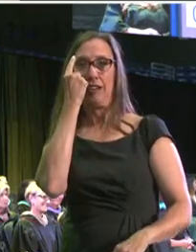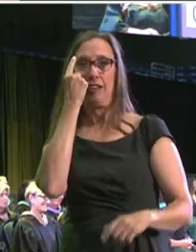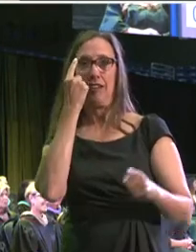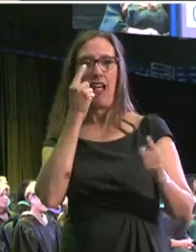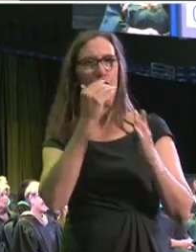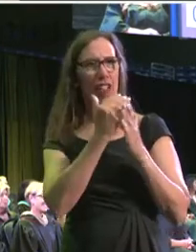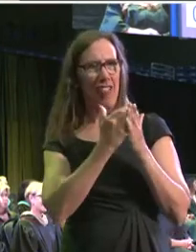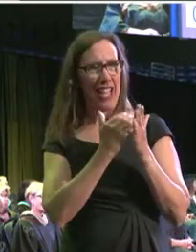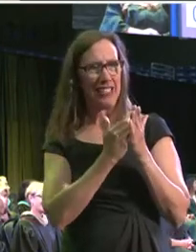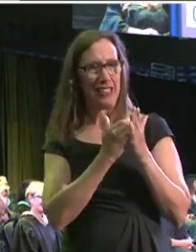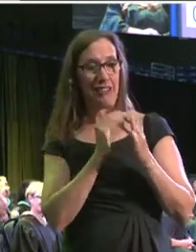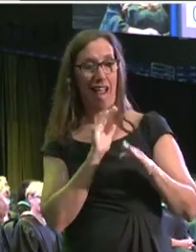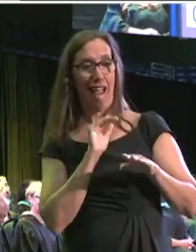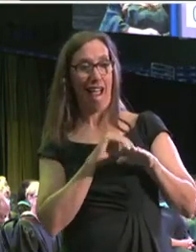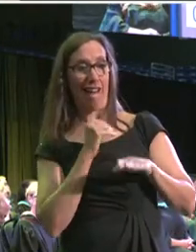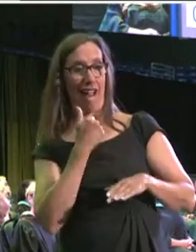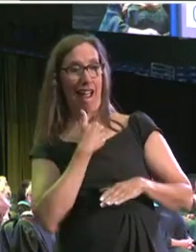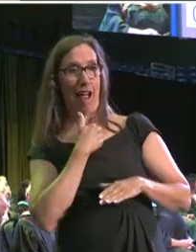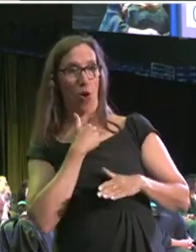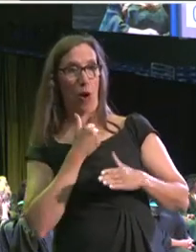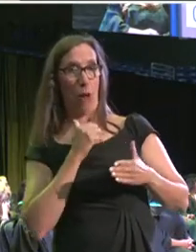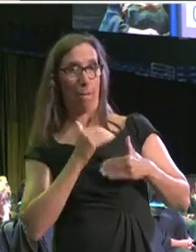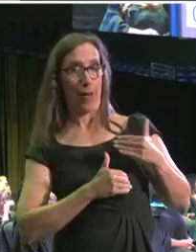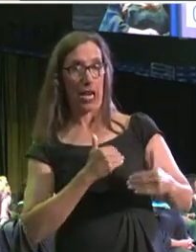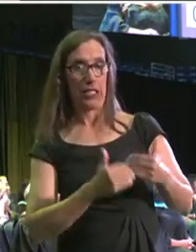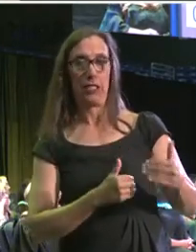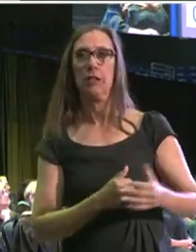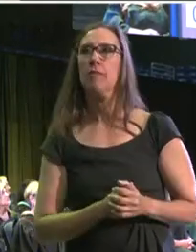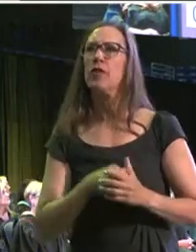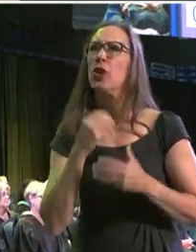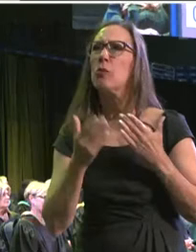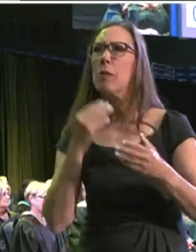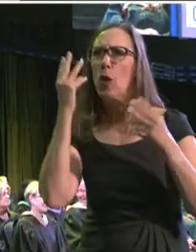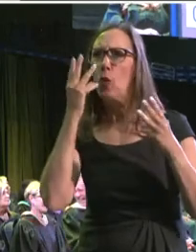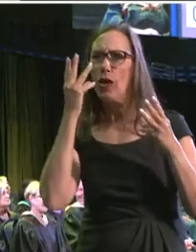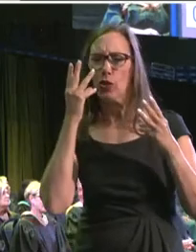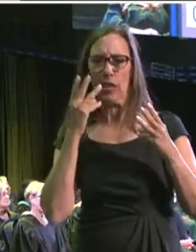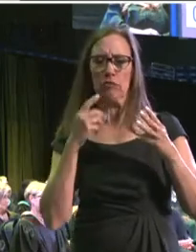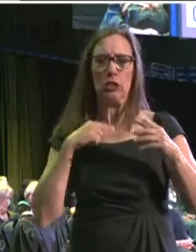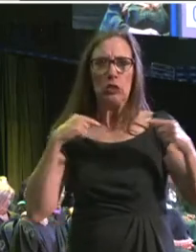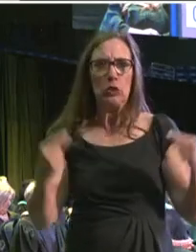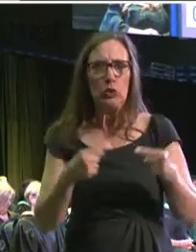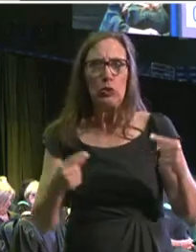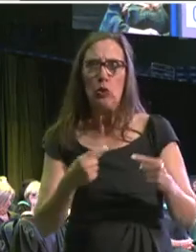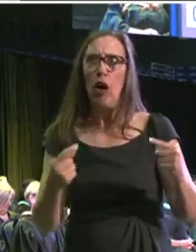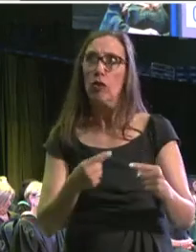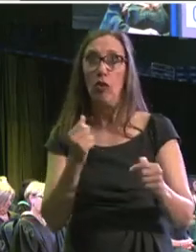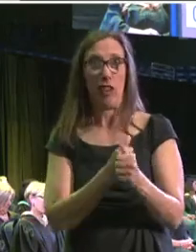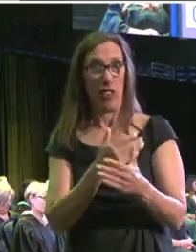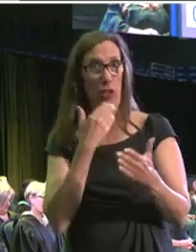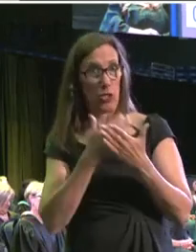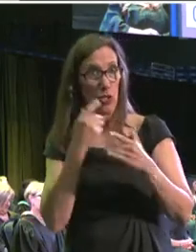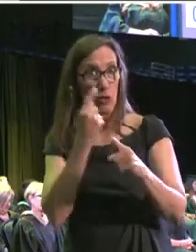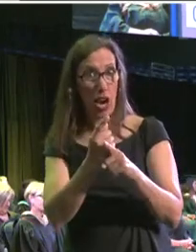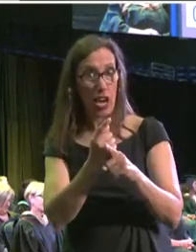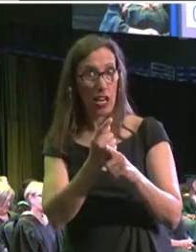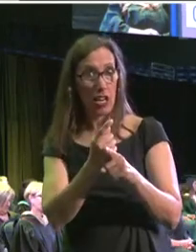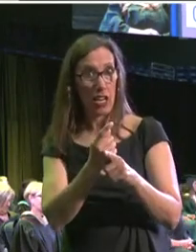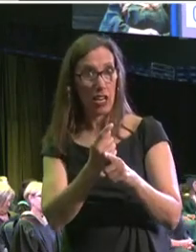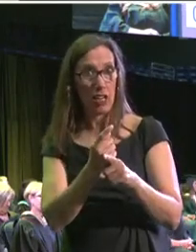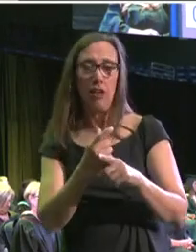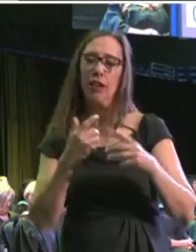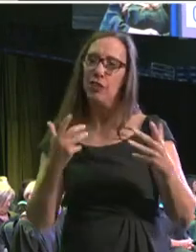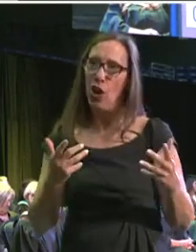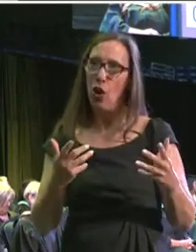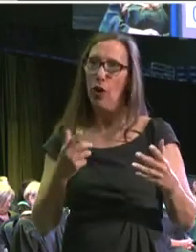so we could understand the lessons at our own pace. Well, you may be wondering, after all that struggle, everything was good, right?